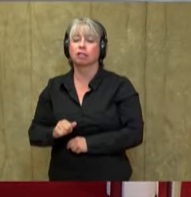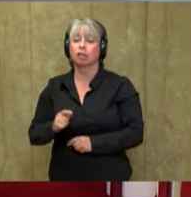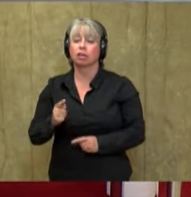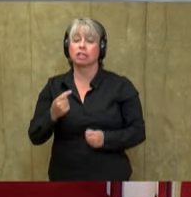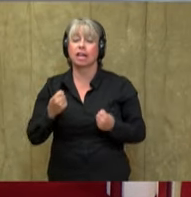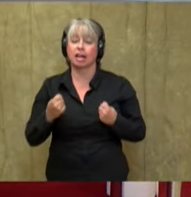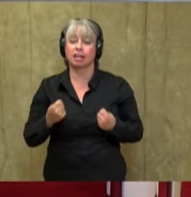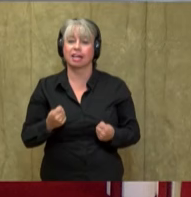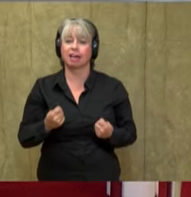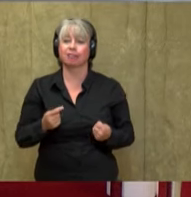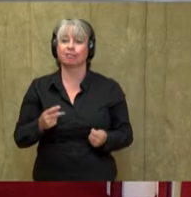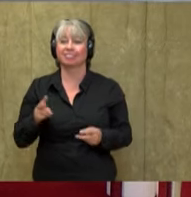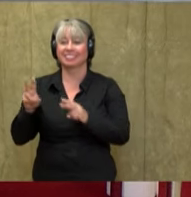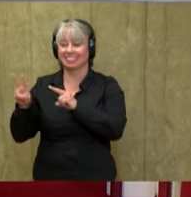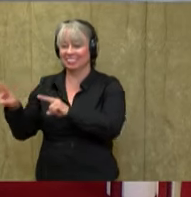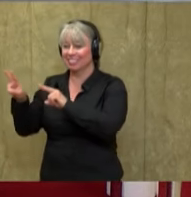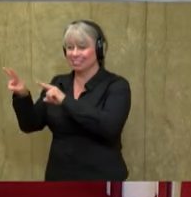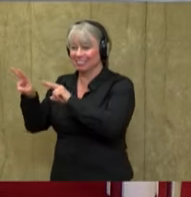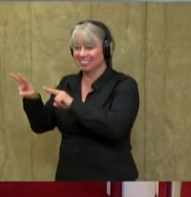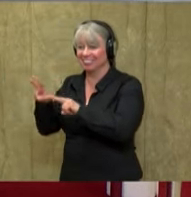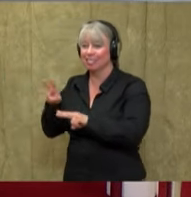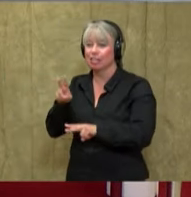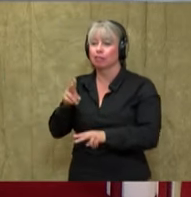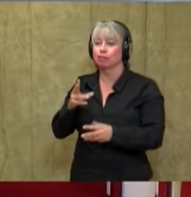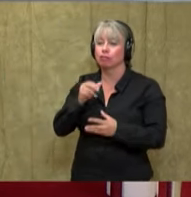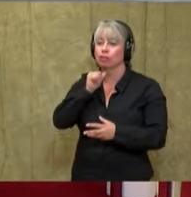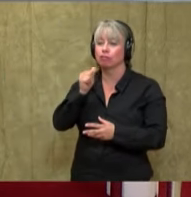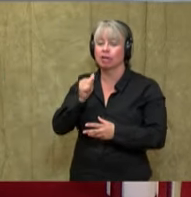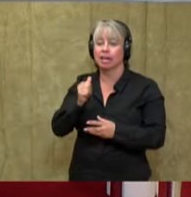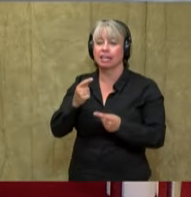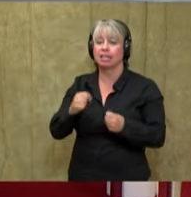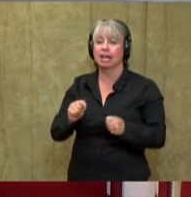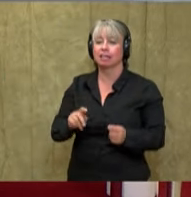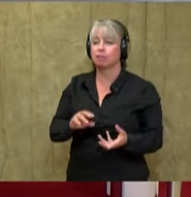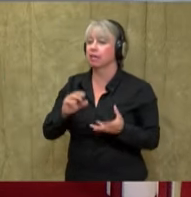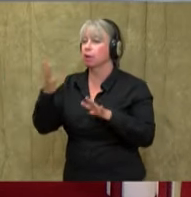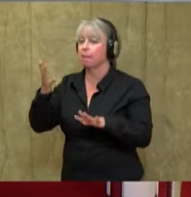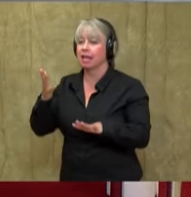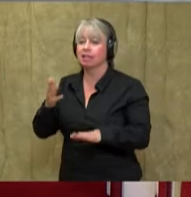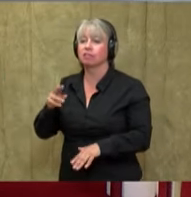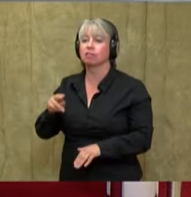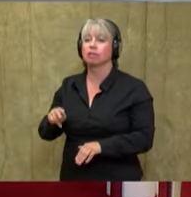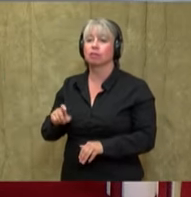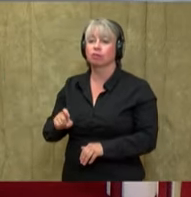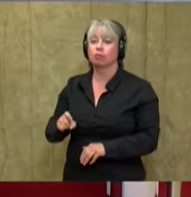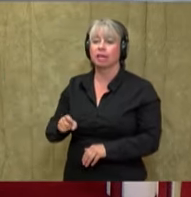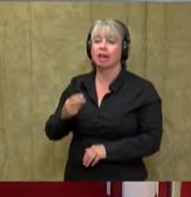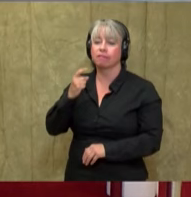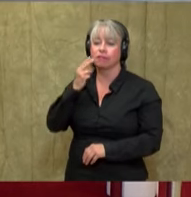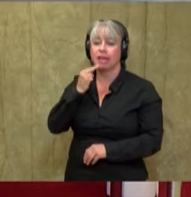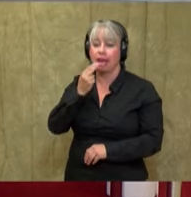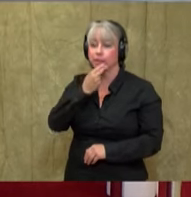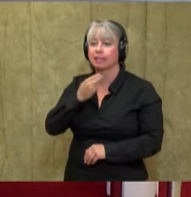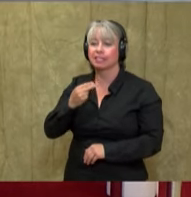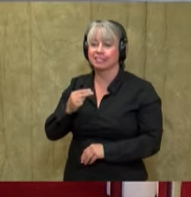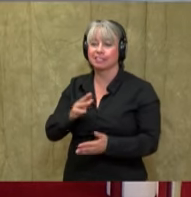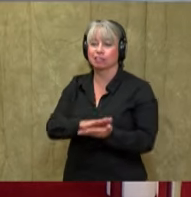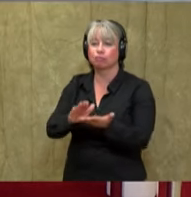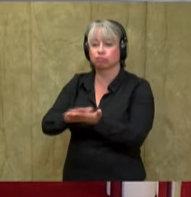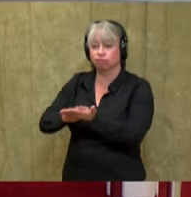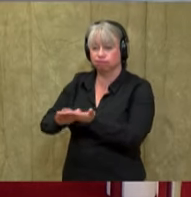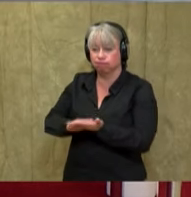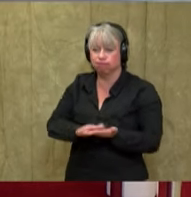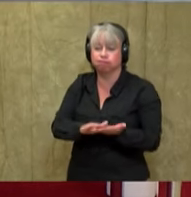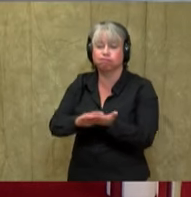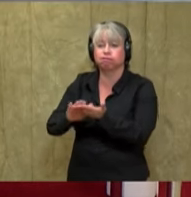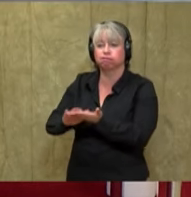here. If we do, we have napkins. Okay, so we're going to test this theory. We